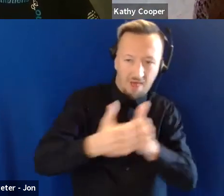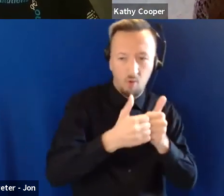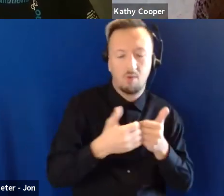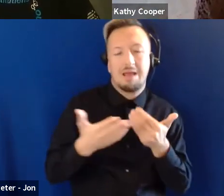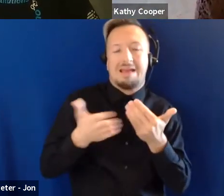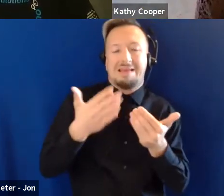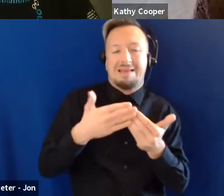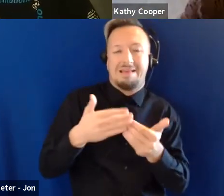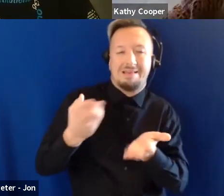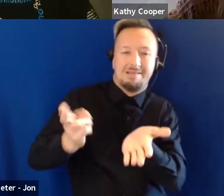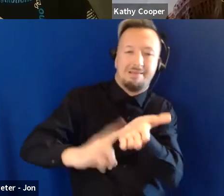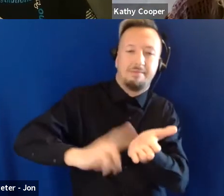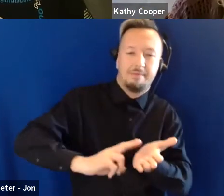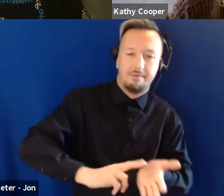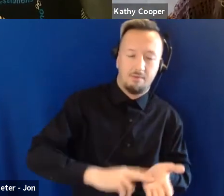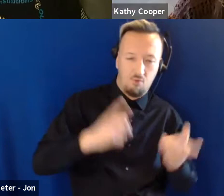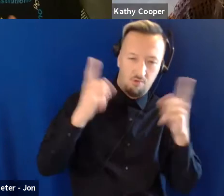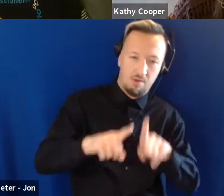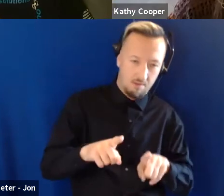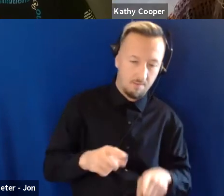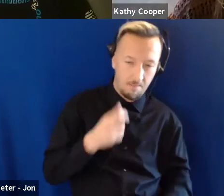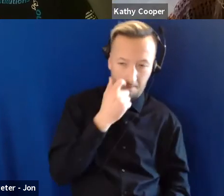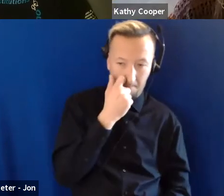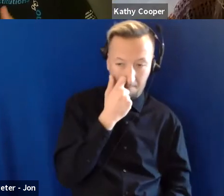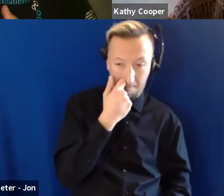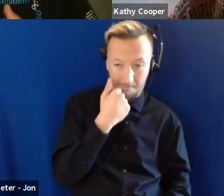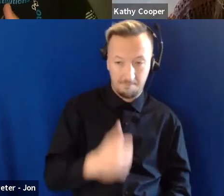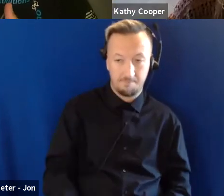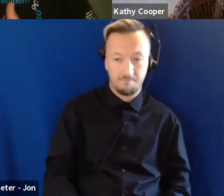Yeah, I mean, this is Amy, and I think that